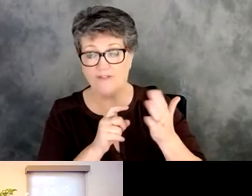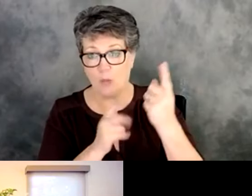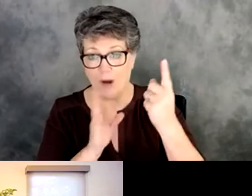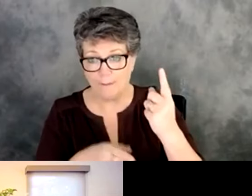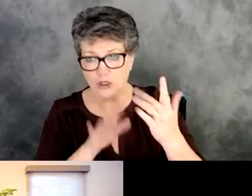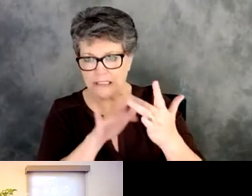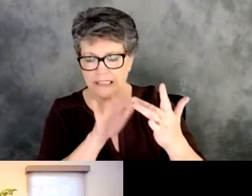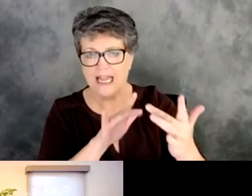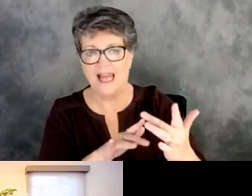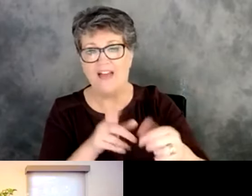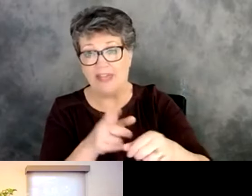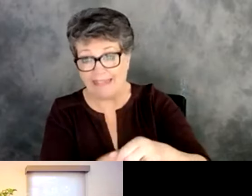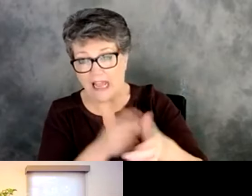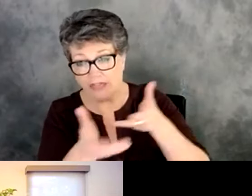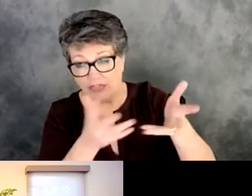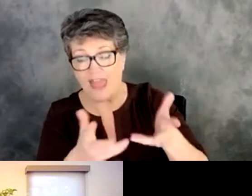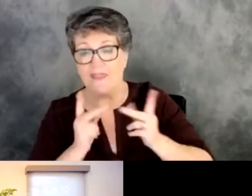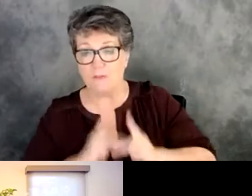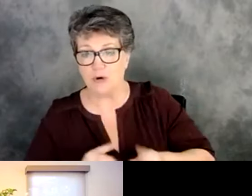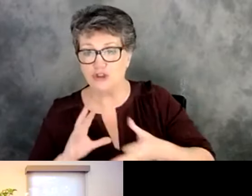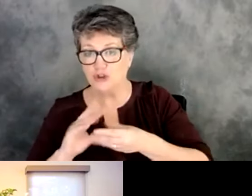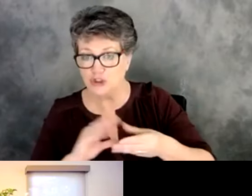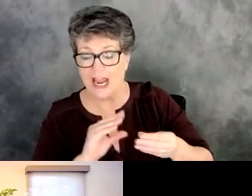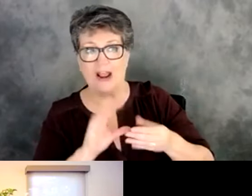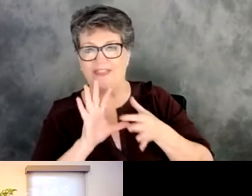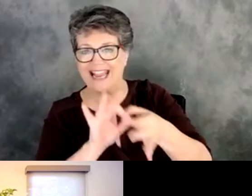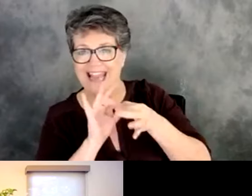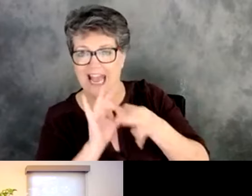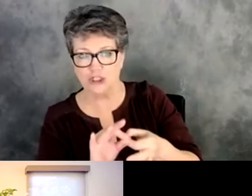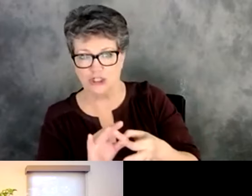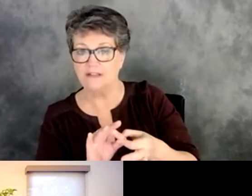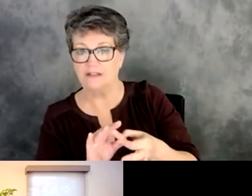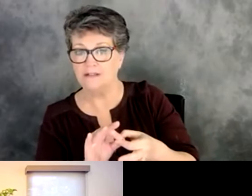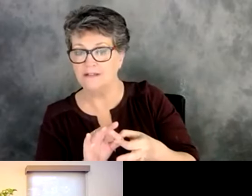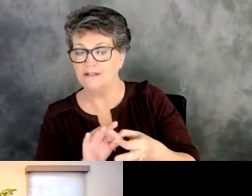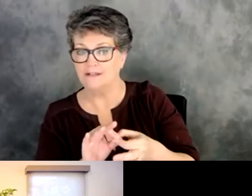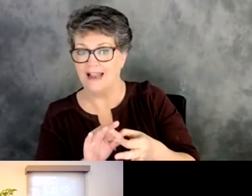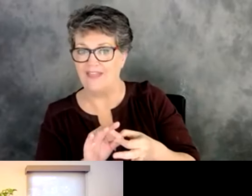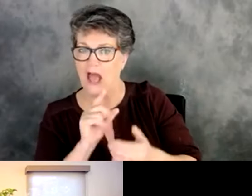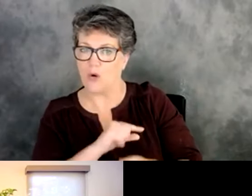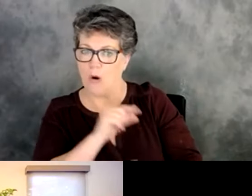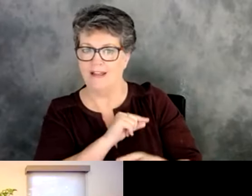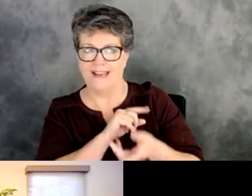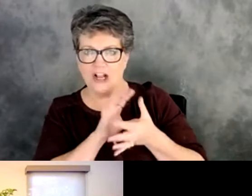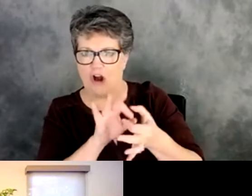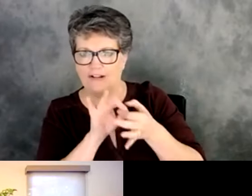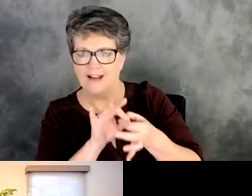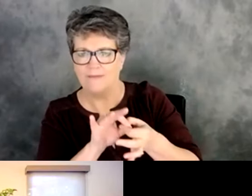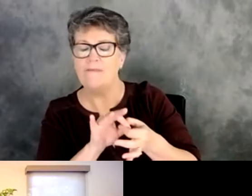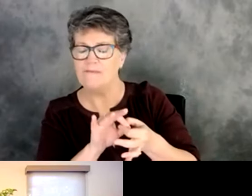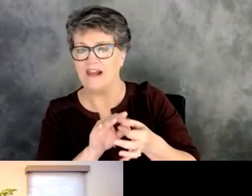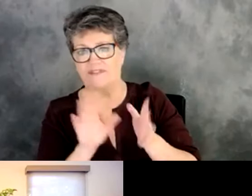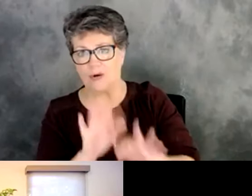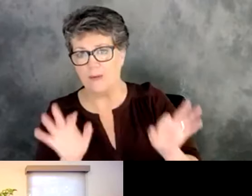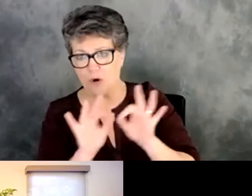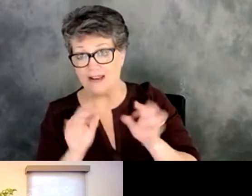the length of them, and the personal sharing, the connection, the richness of the contacts are all part of what's successful.